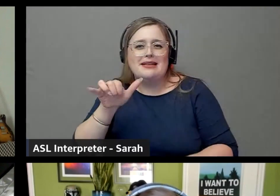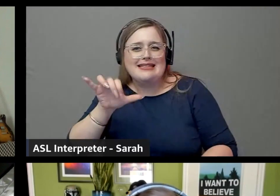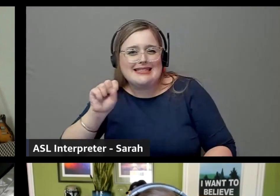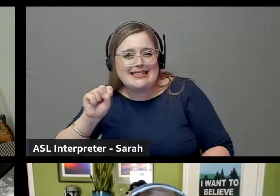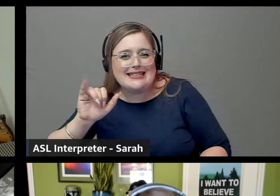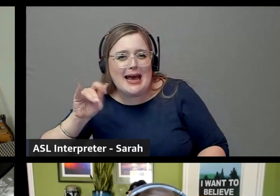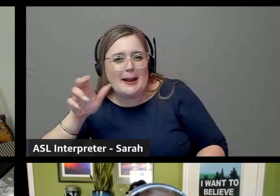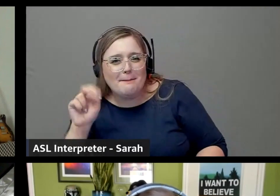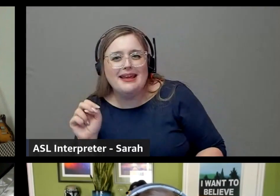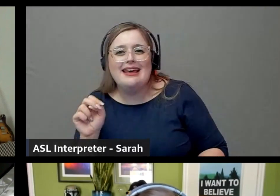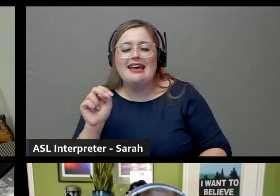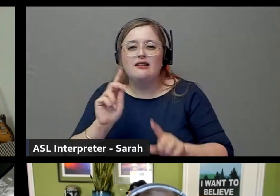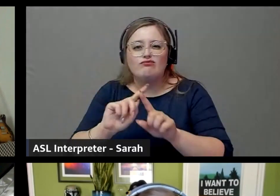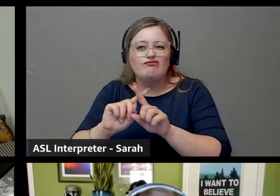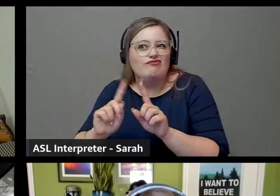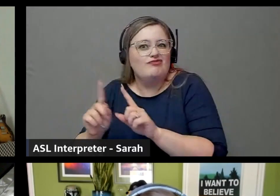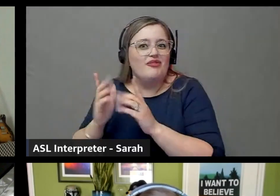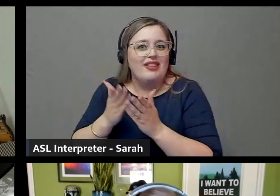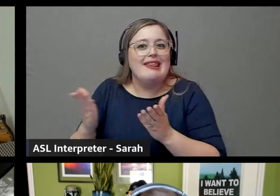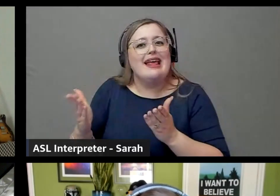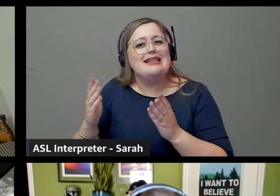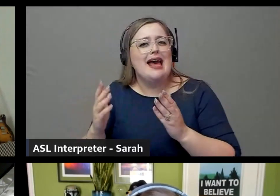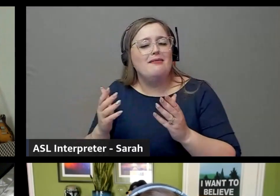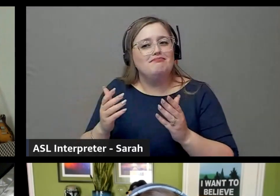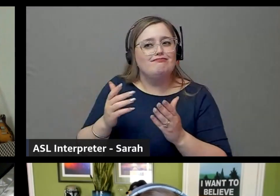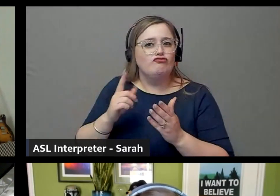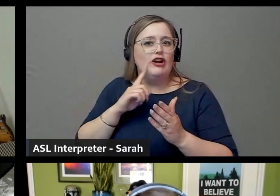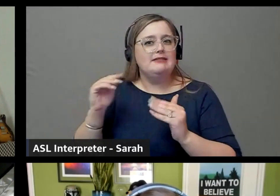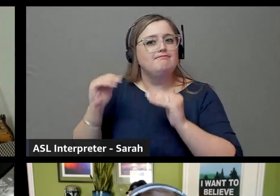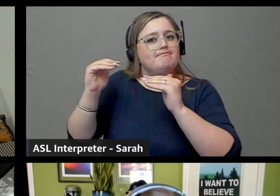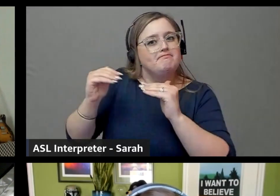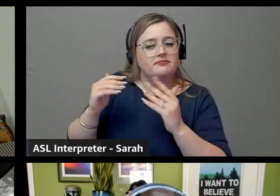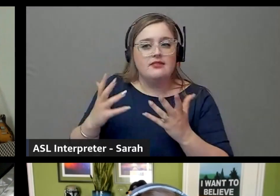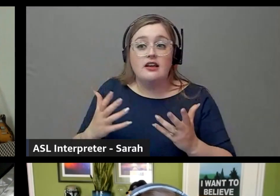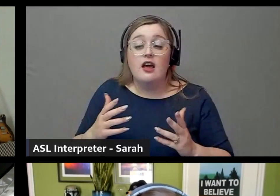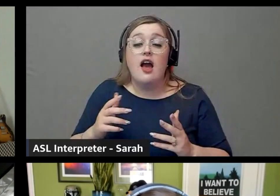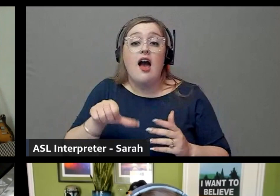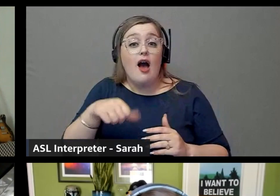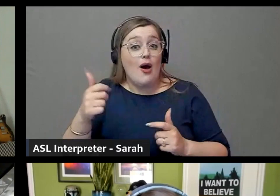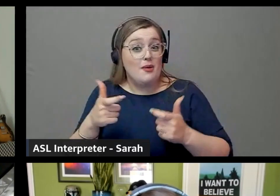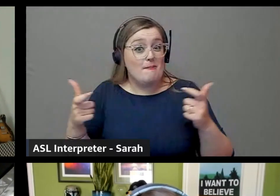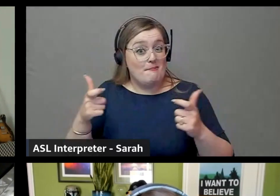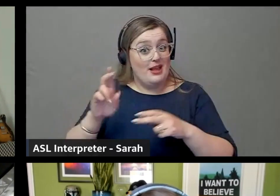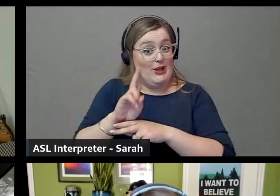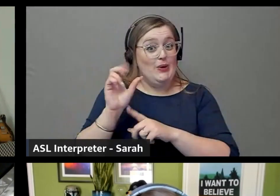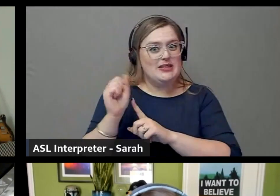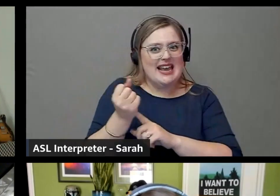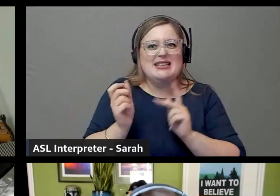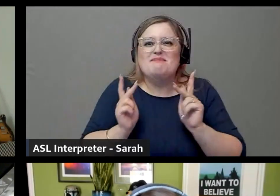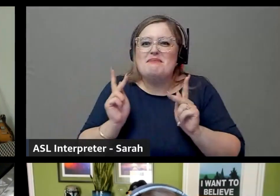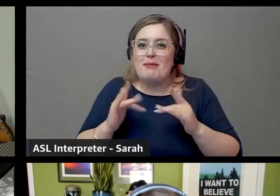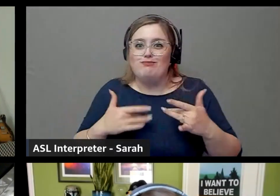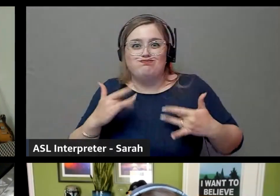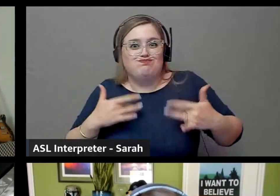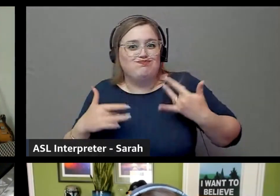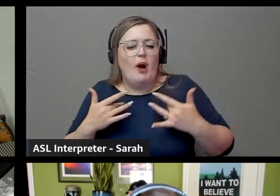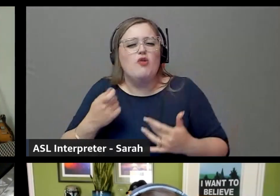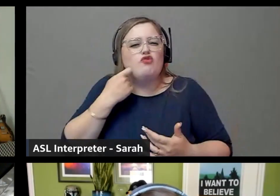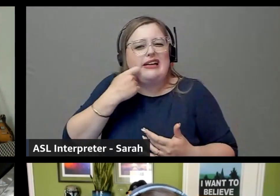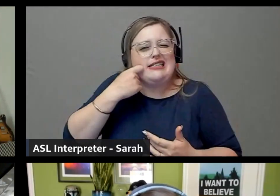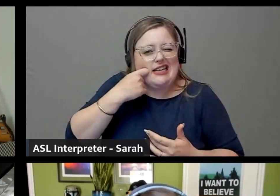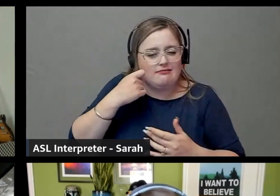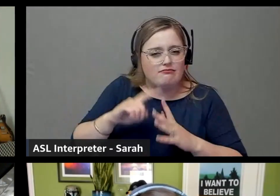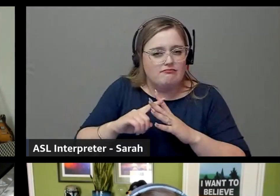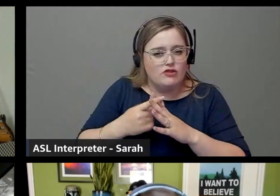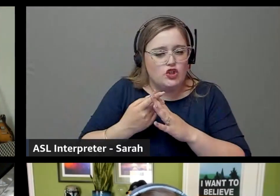which take you a bit further. The next really big use case, which I think a lot of people are excited about, and it's a more recent capability, is the